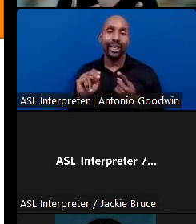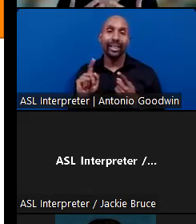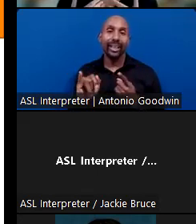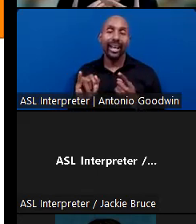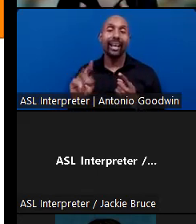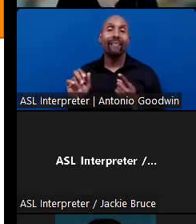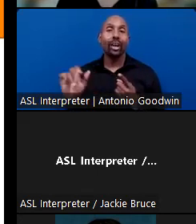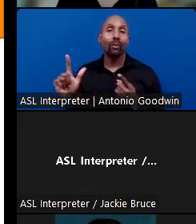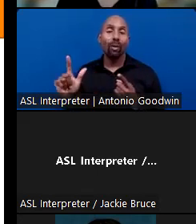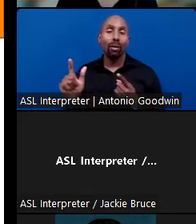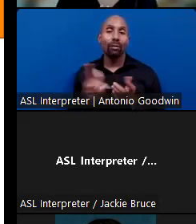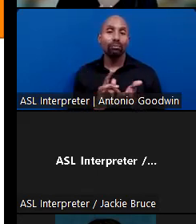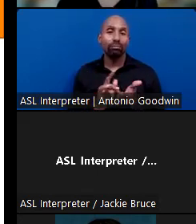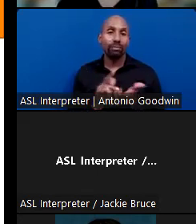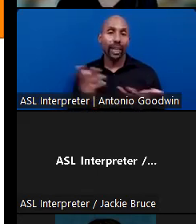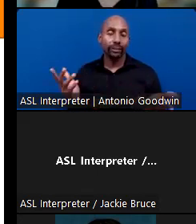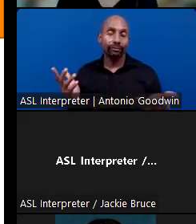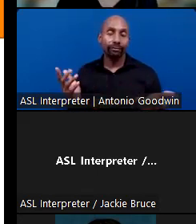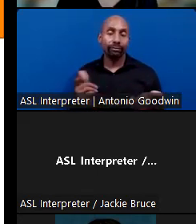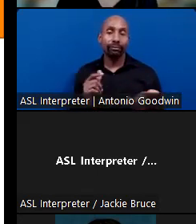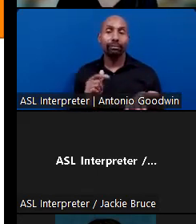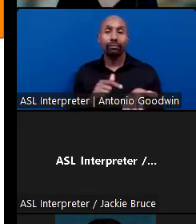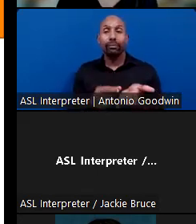or pills that will